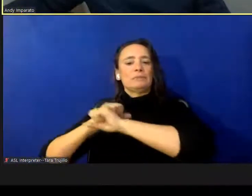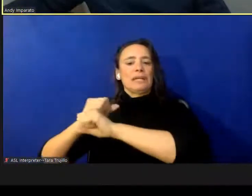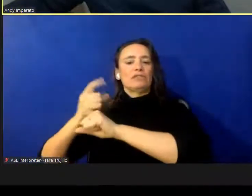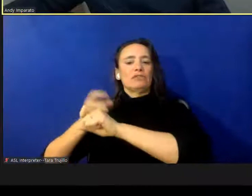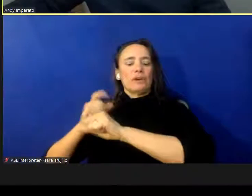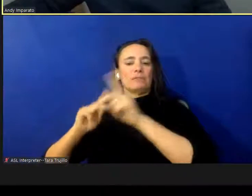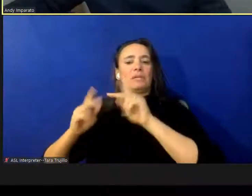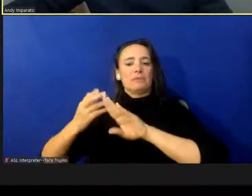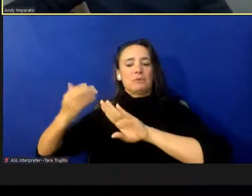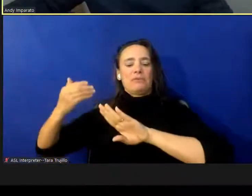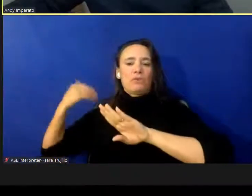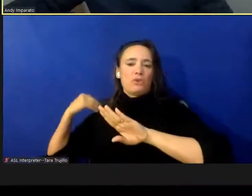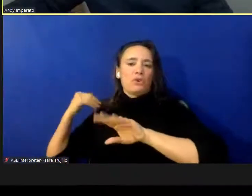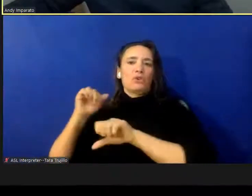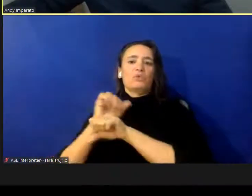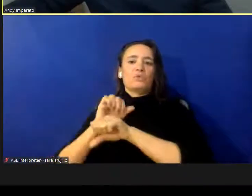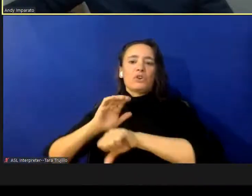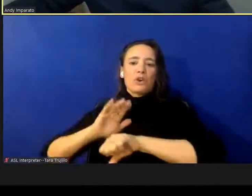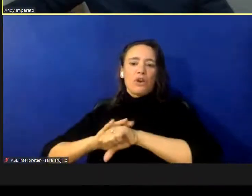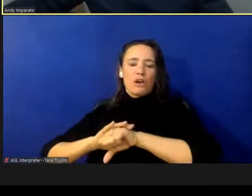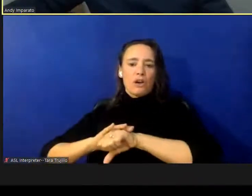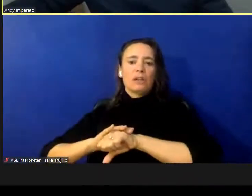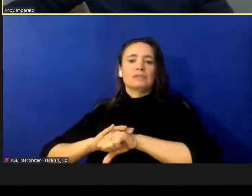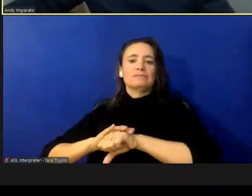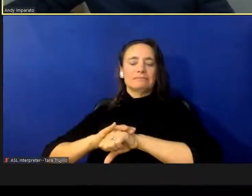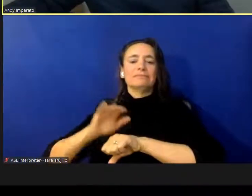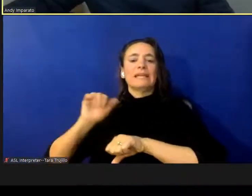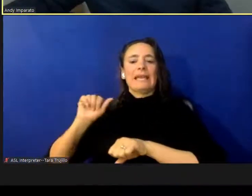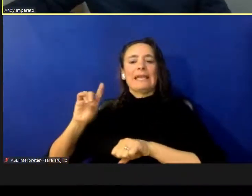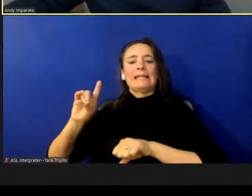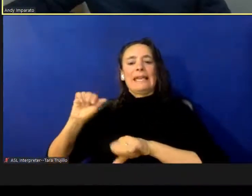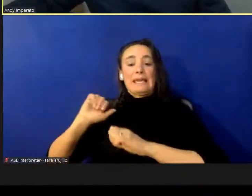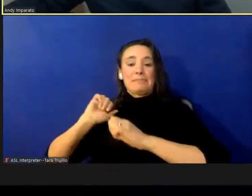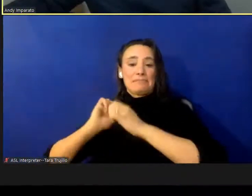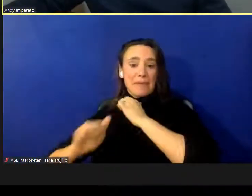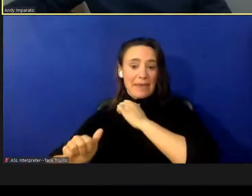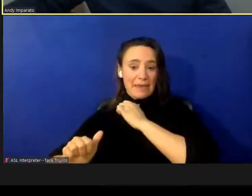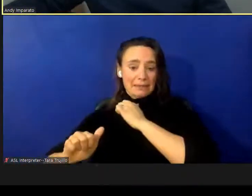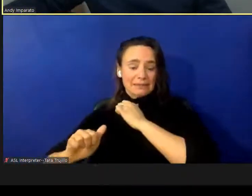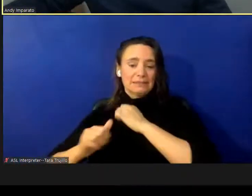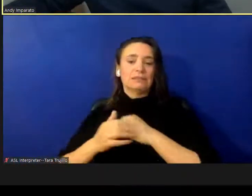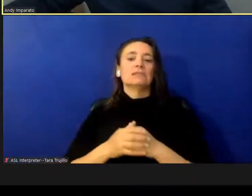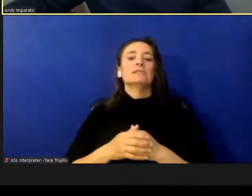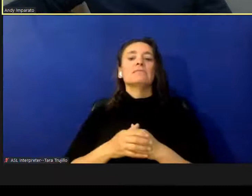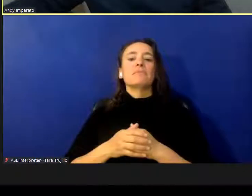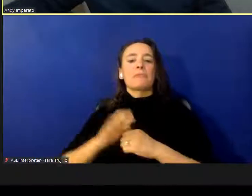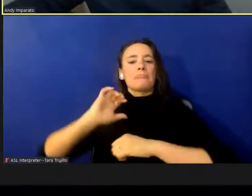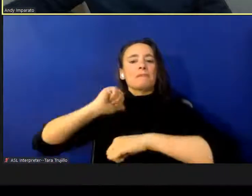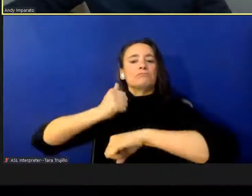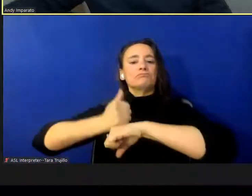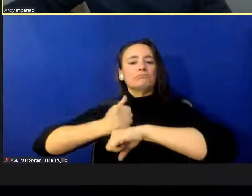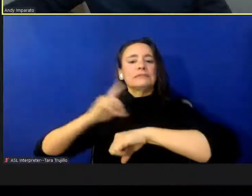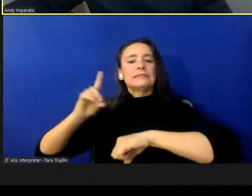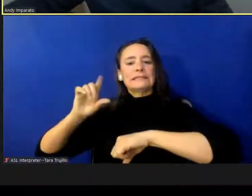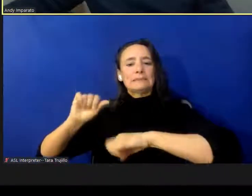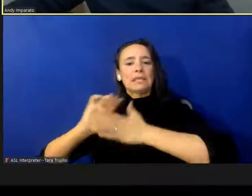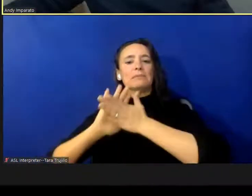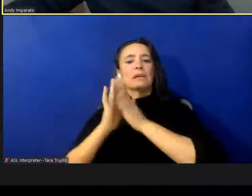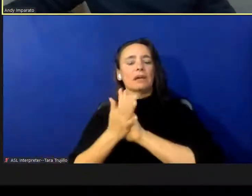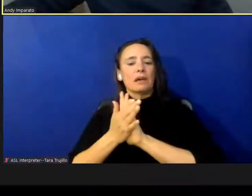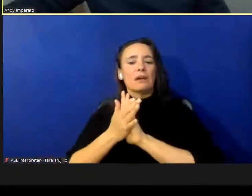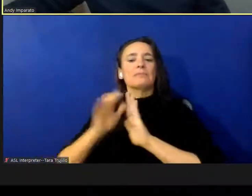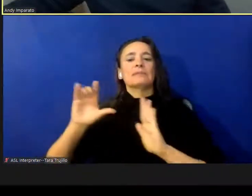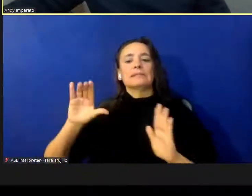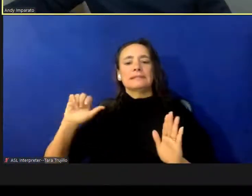on getting the Americans with Disabilities Act passed and worked on framing disability as a civil rights issue. During my